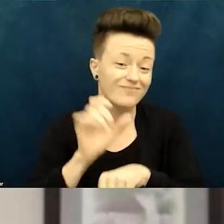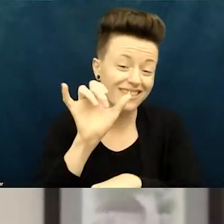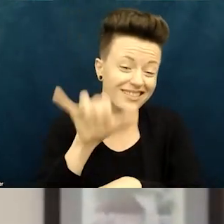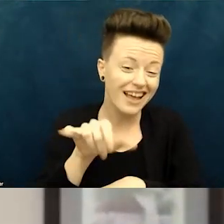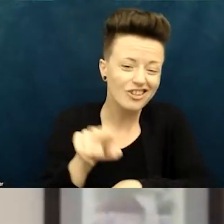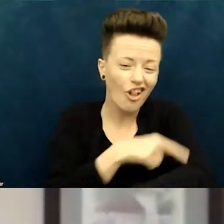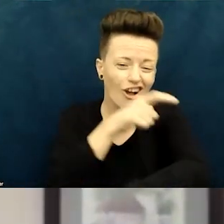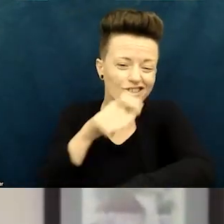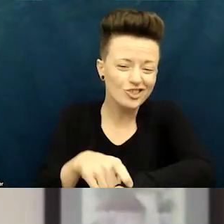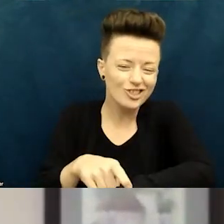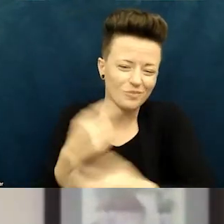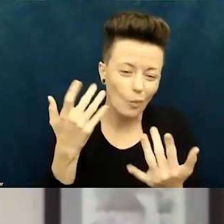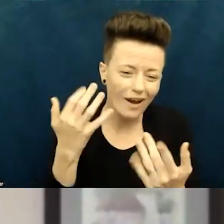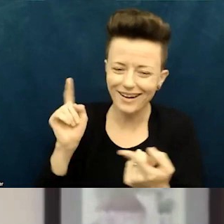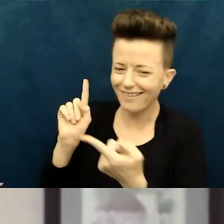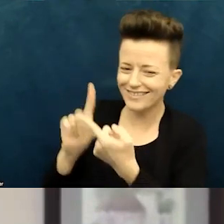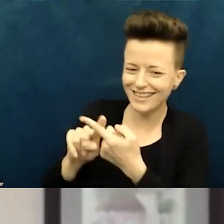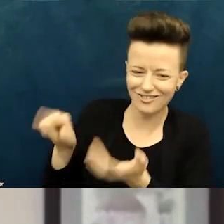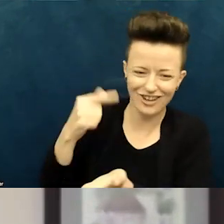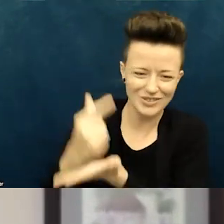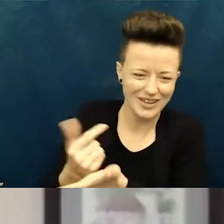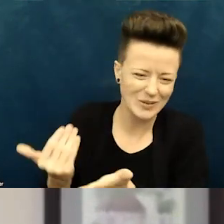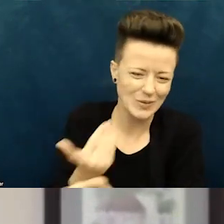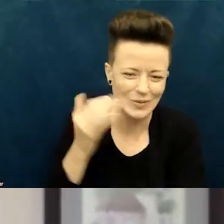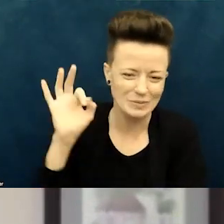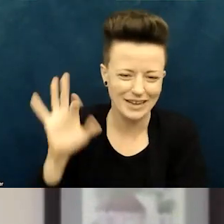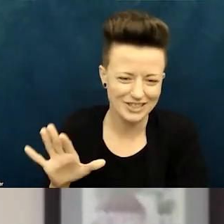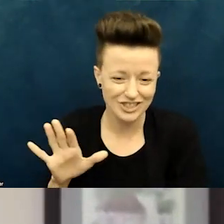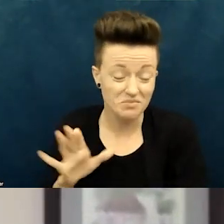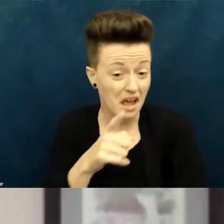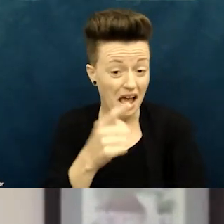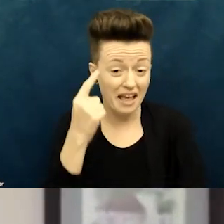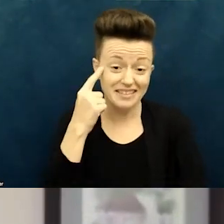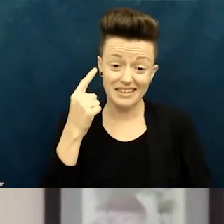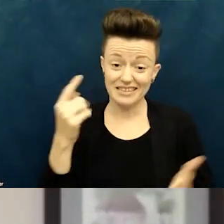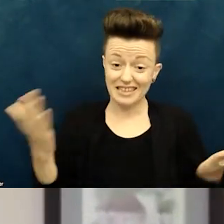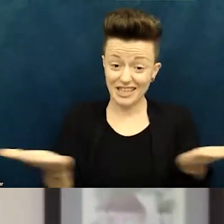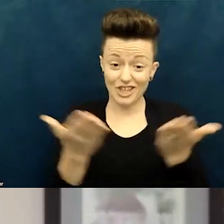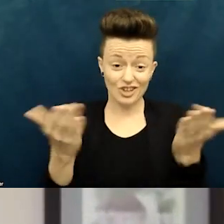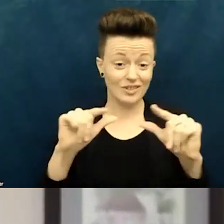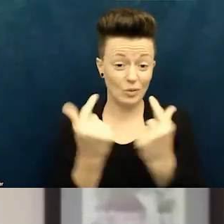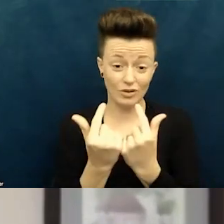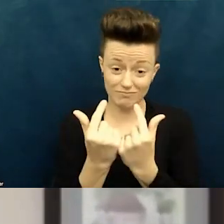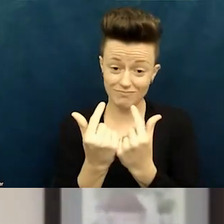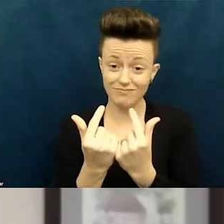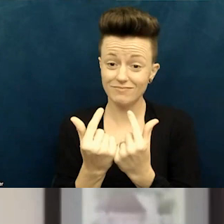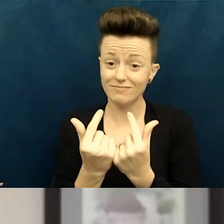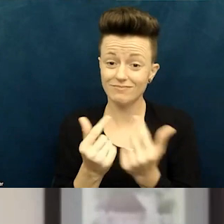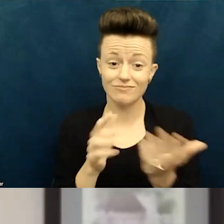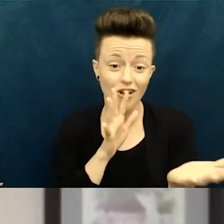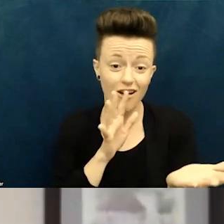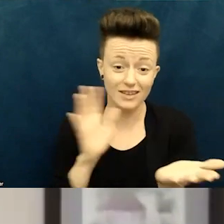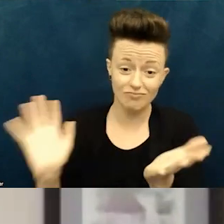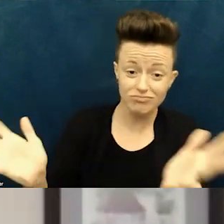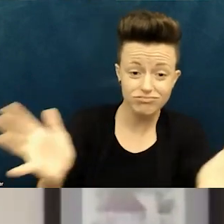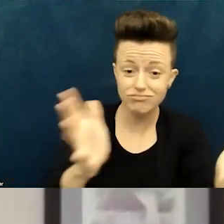that people are attentive to these things, I think just speaking it out loud right here in this group should have some